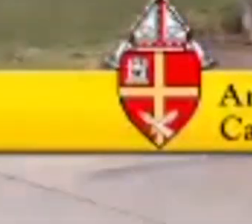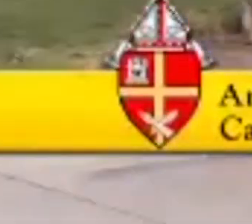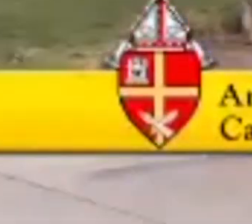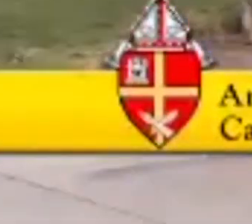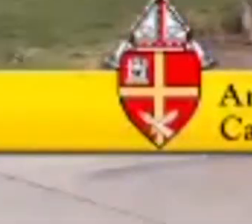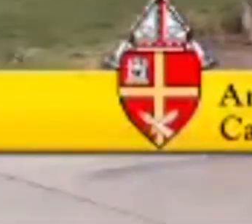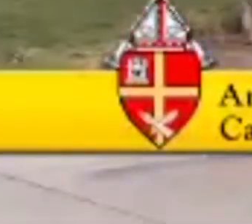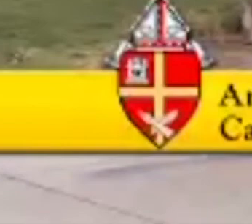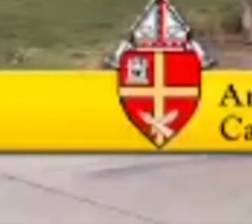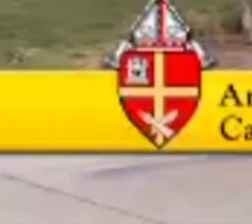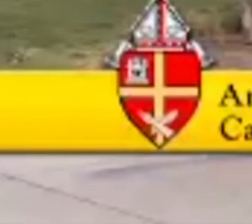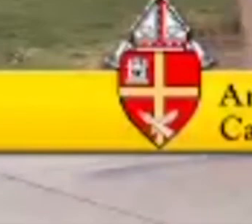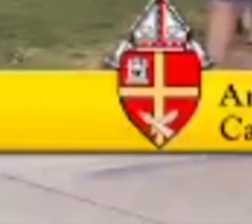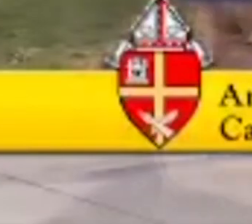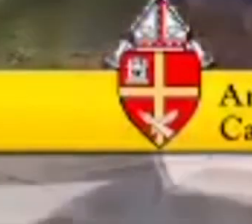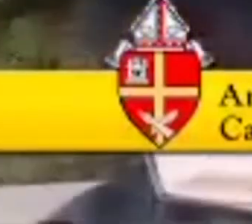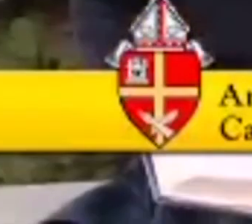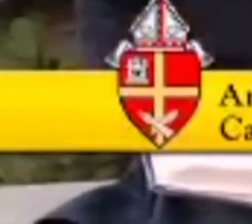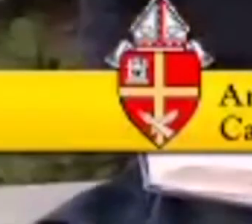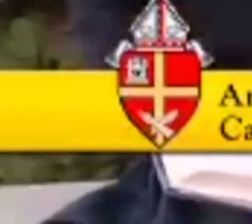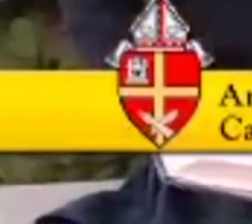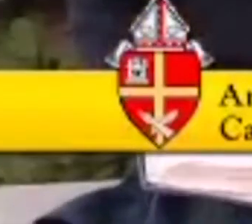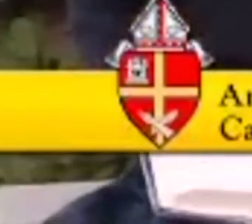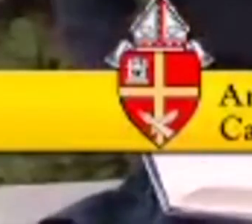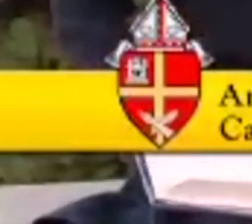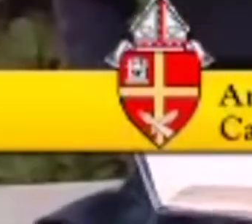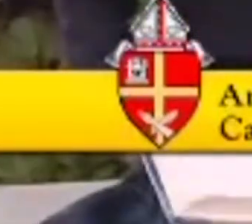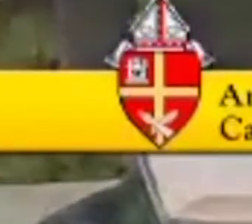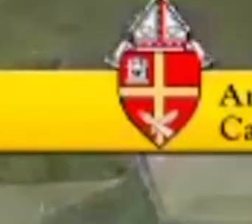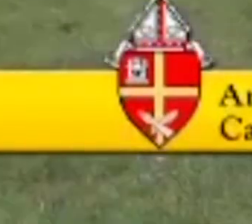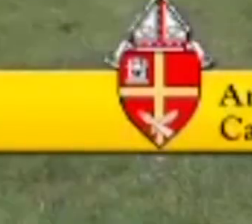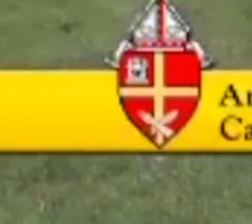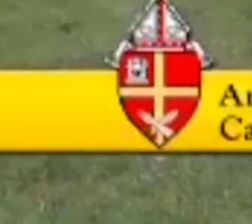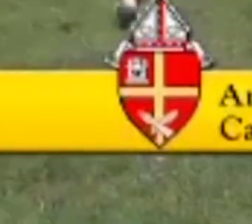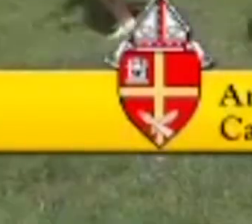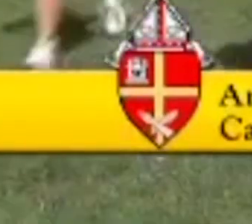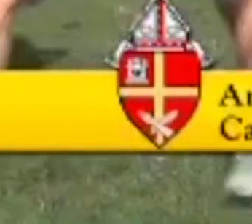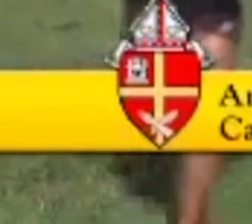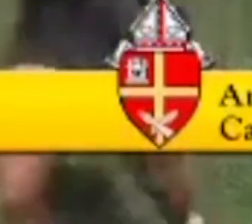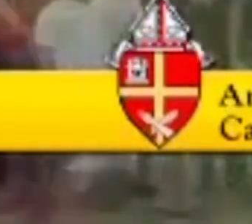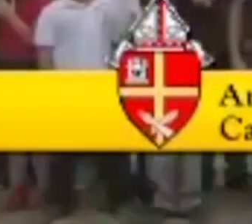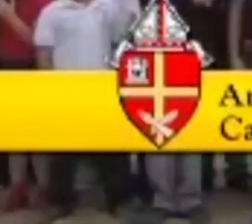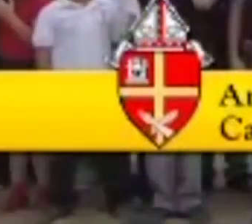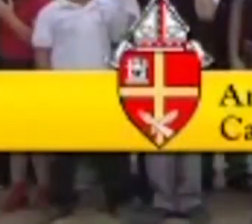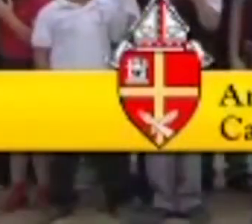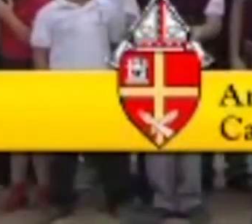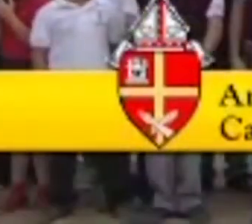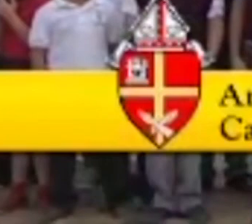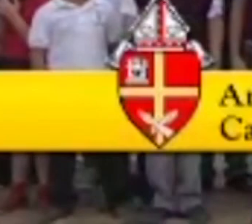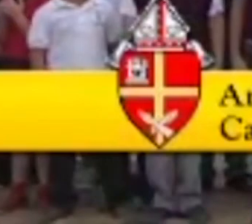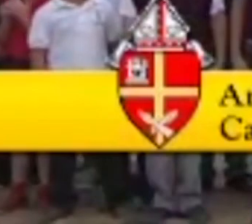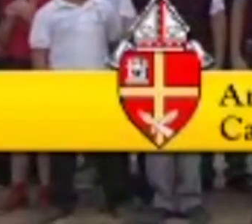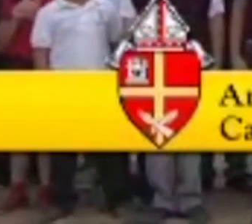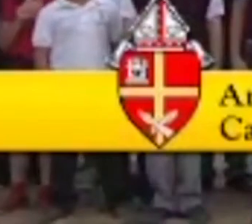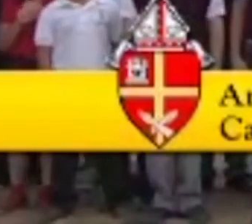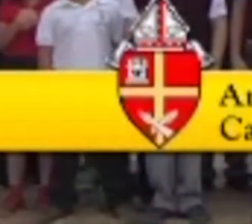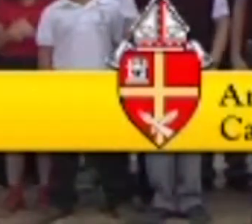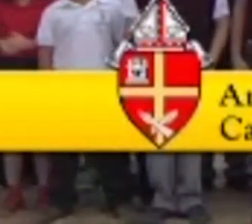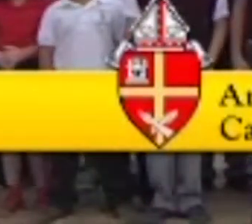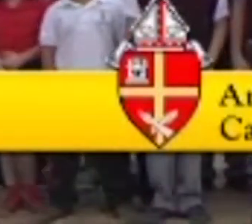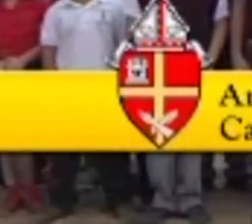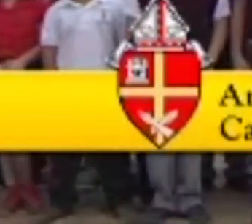students. Catholic values and traditions. Theology and community service programs. More affordable than you think. Have faith